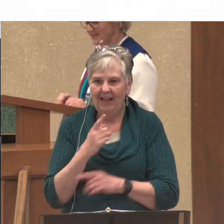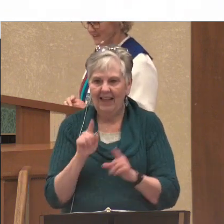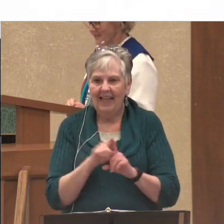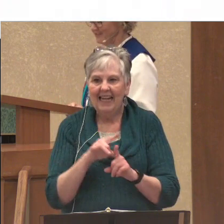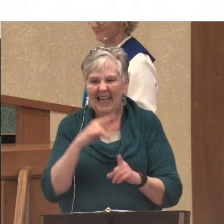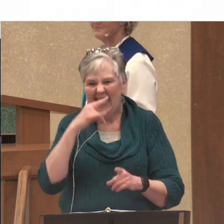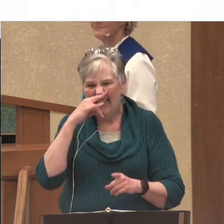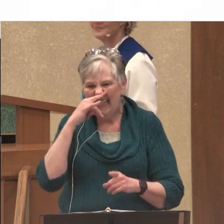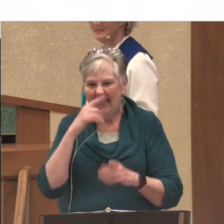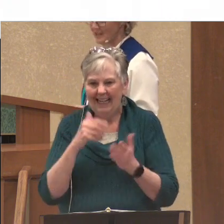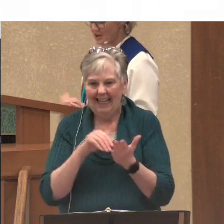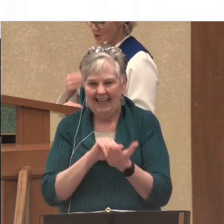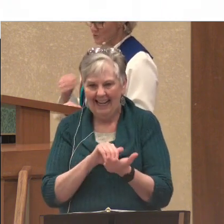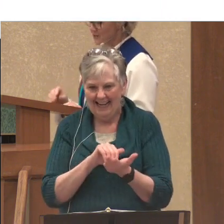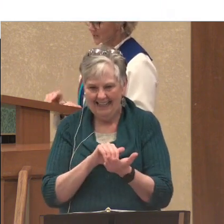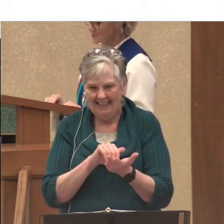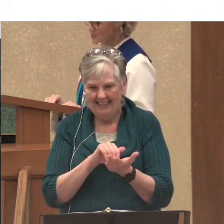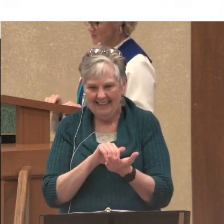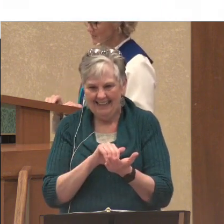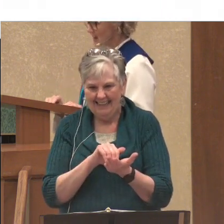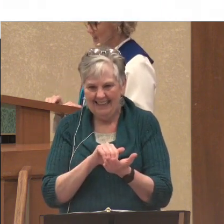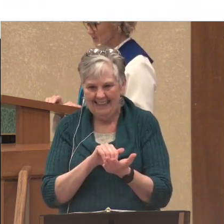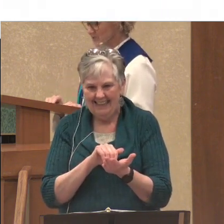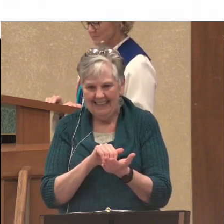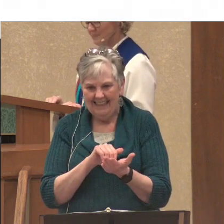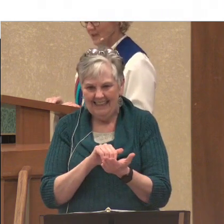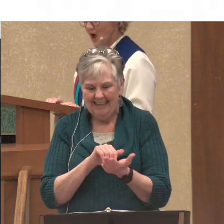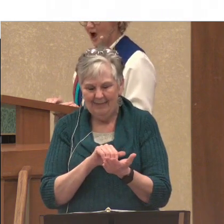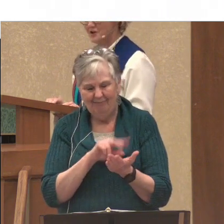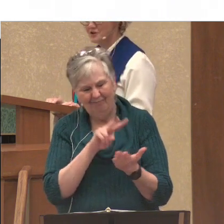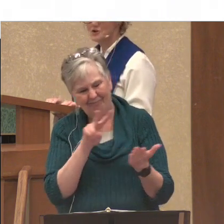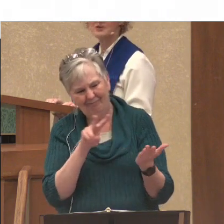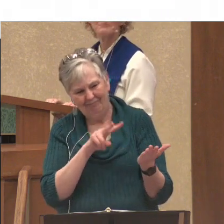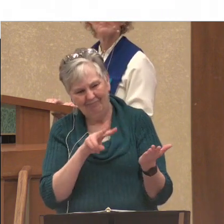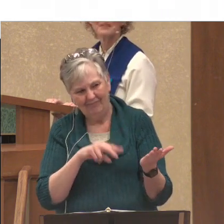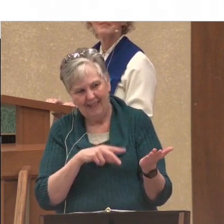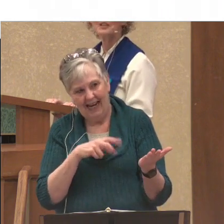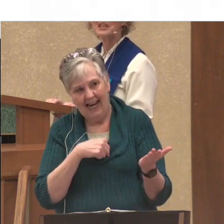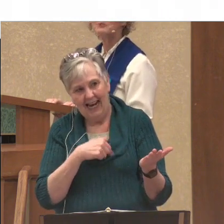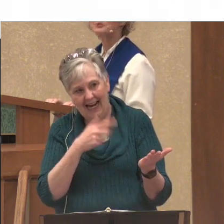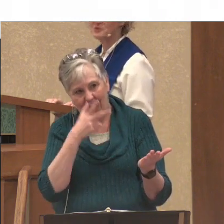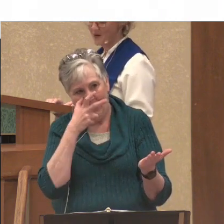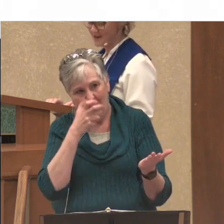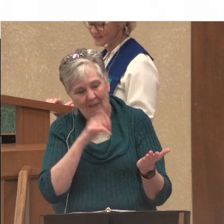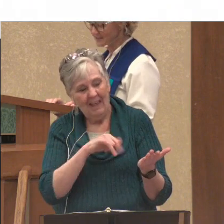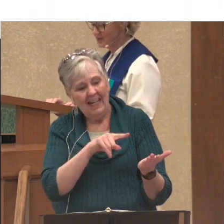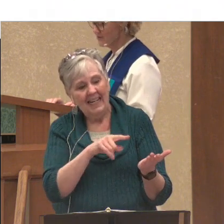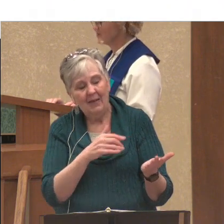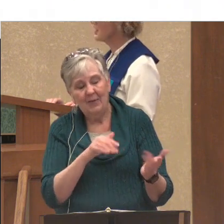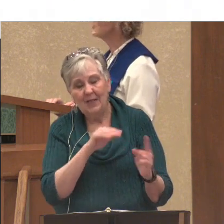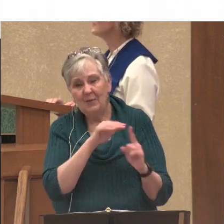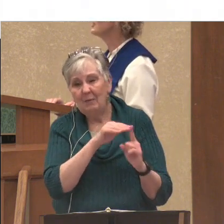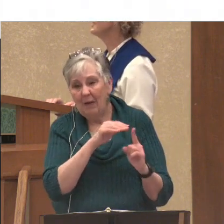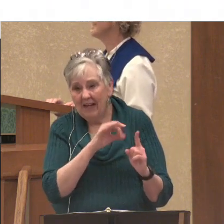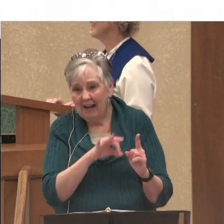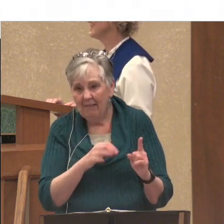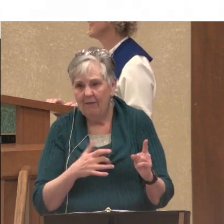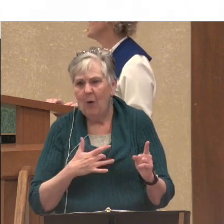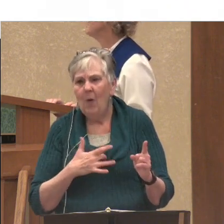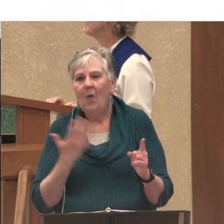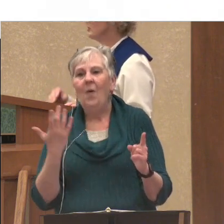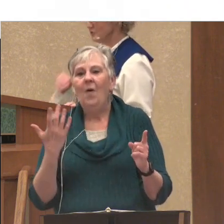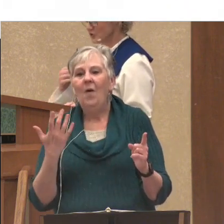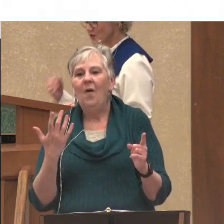kid again. Reading between the lines, I heard that he was reminded of carefree